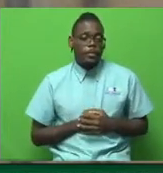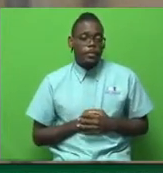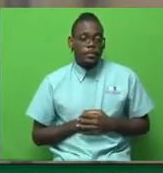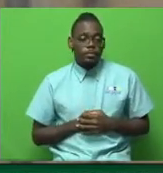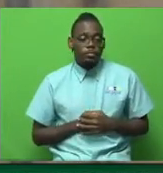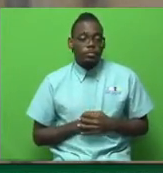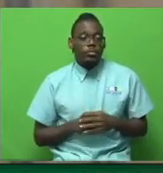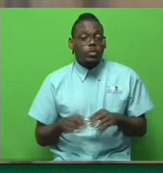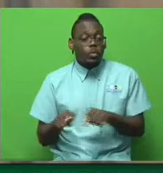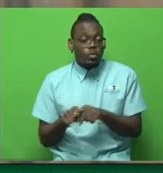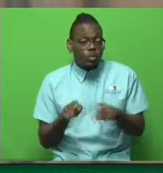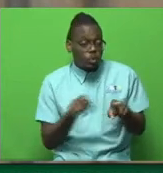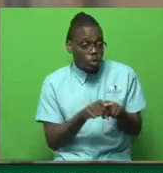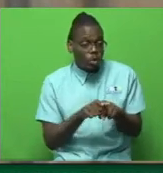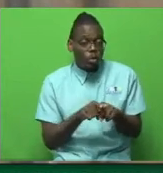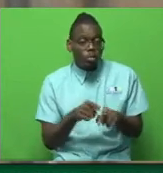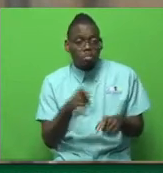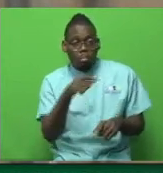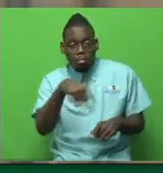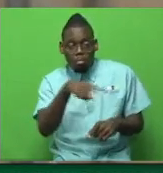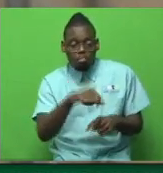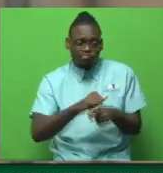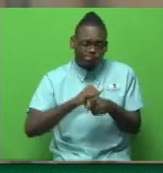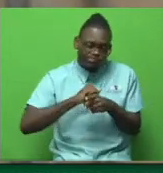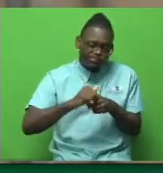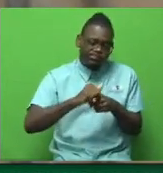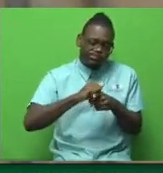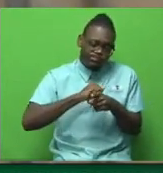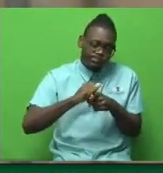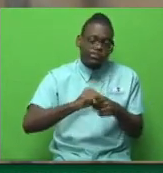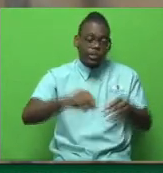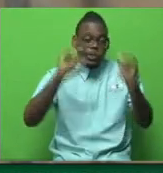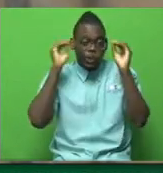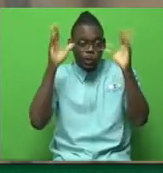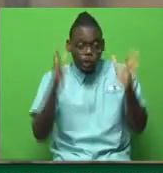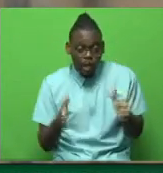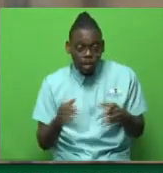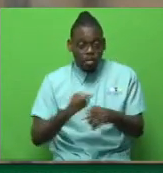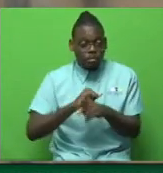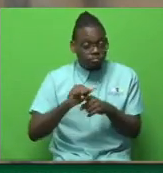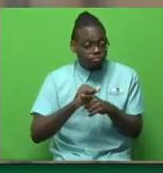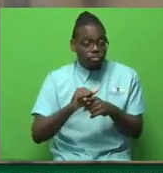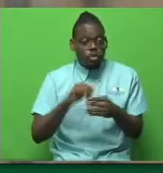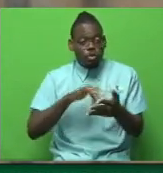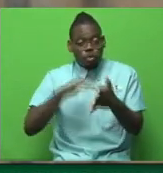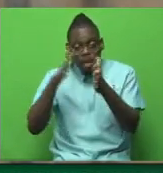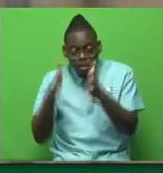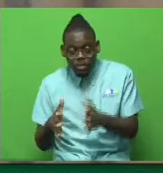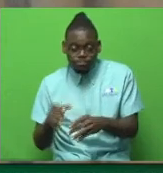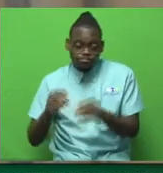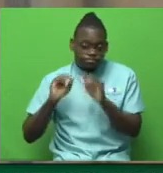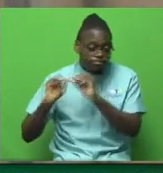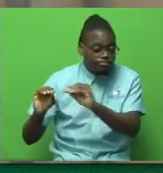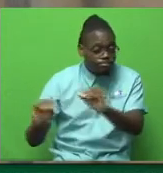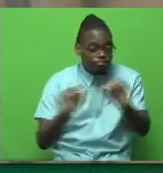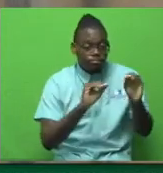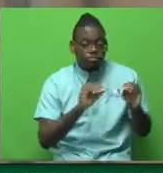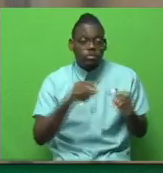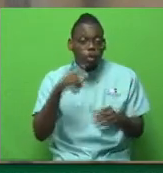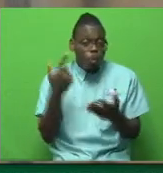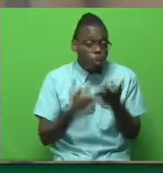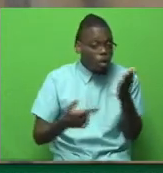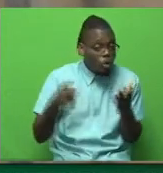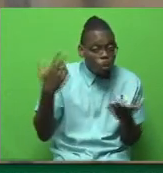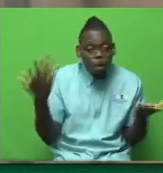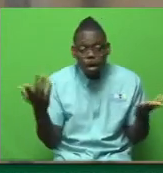targeted teacher training student training school and student needs assessment so that we can find out which